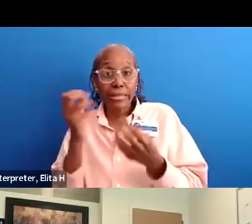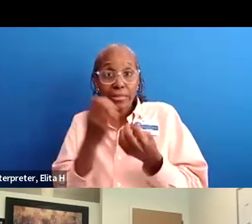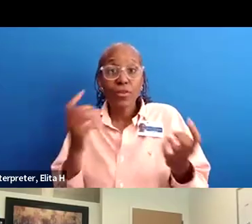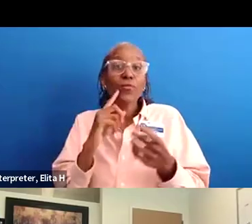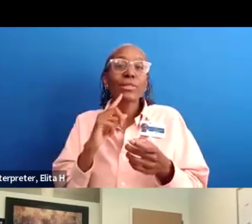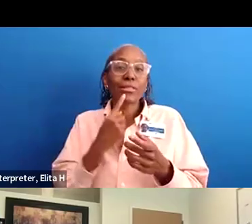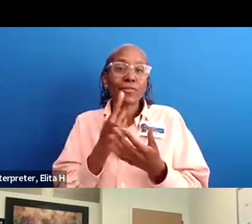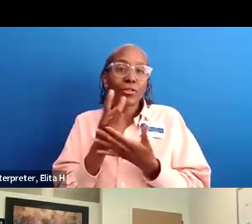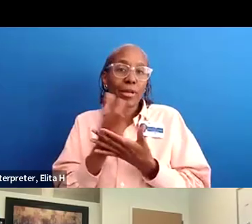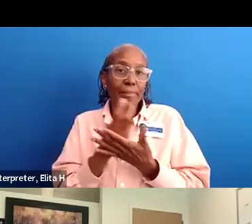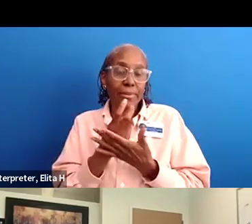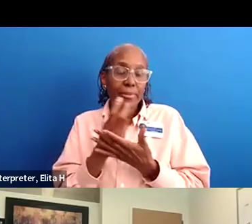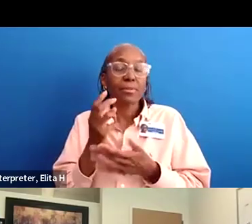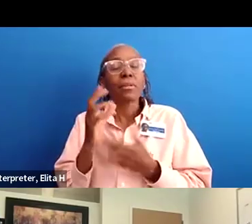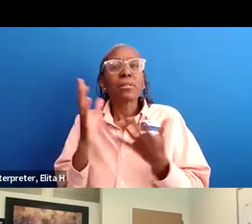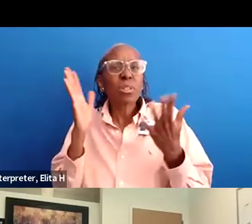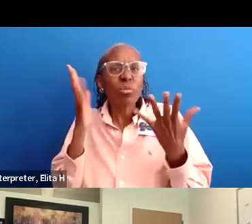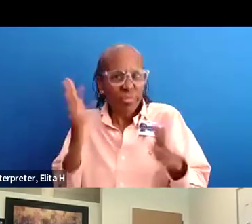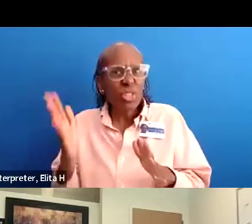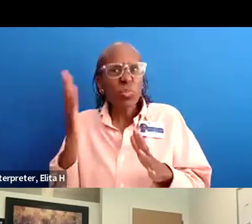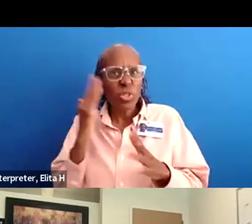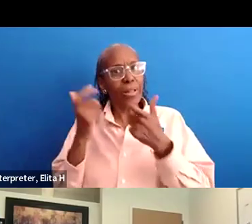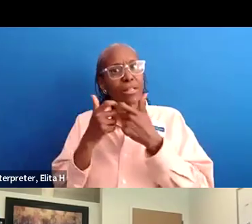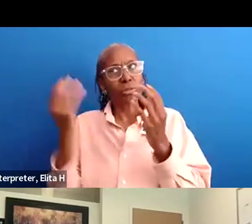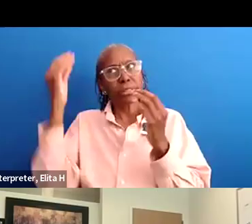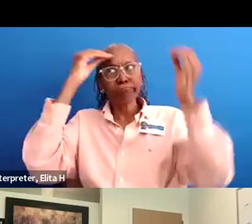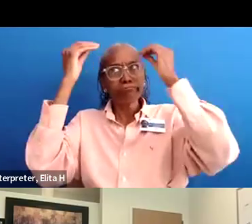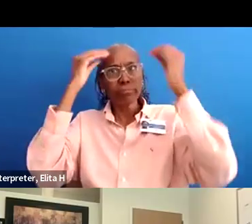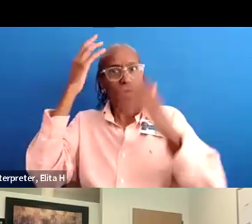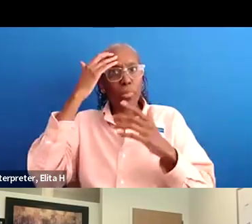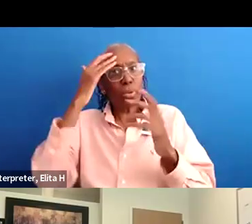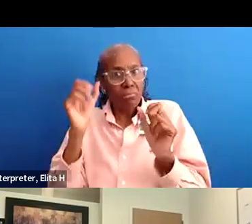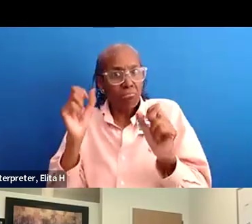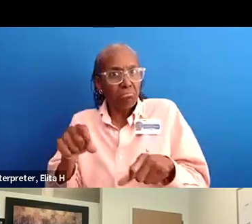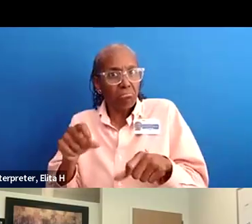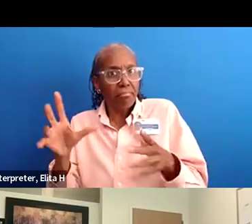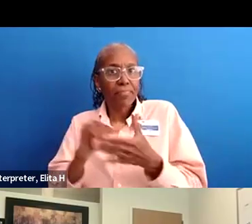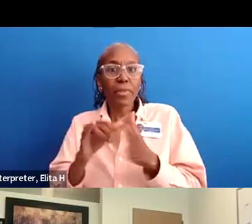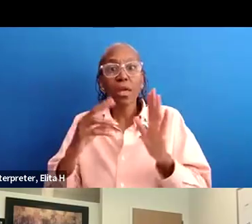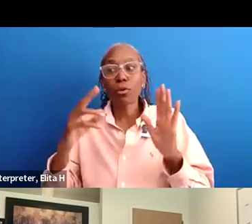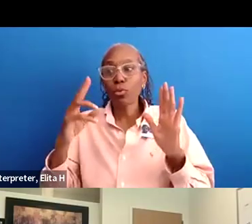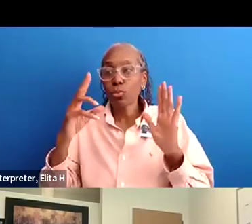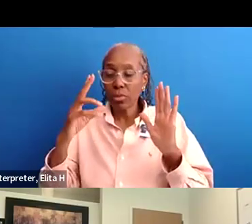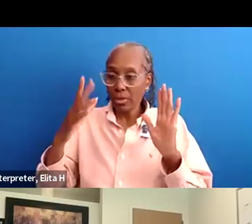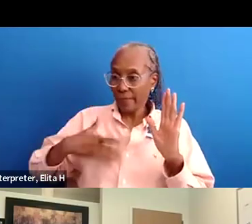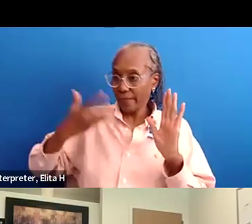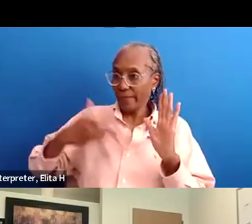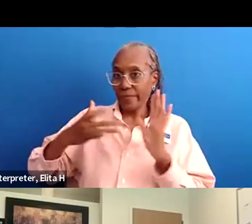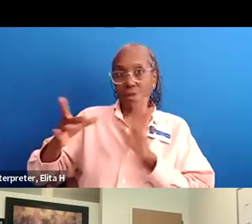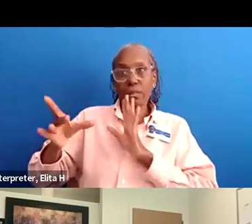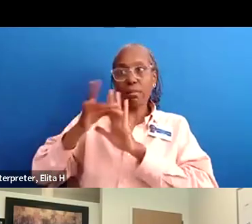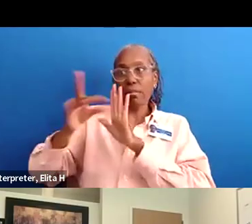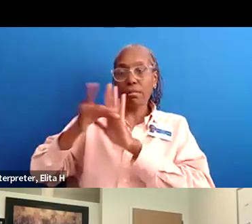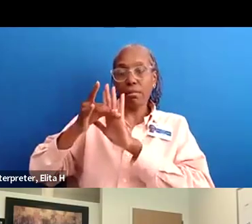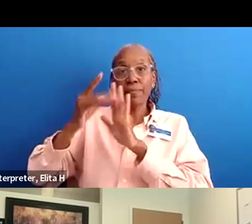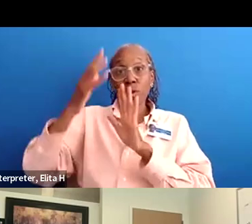severe epilepsy. So we know that we can put electronics into people's brains and be able to read and sense from the